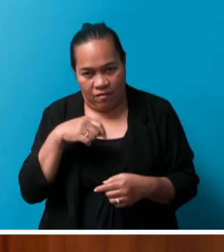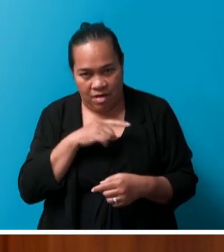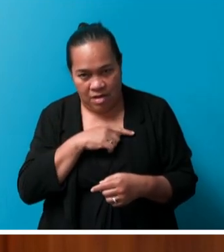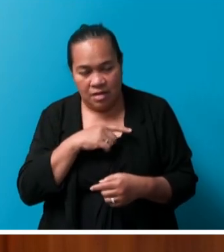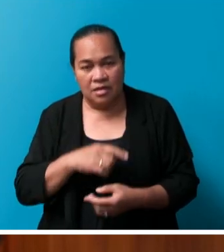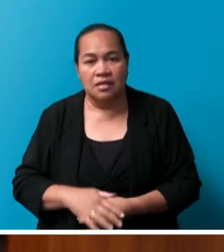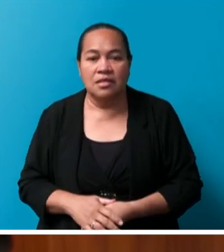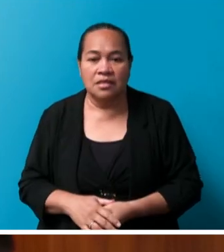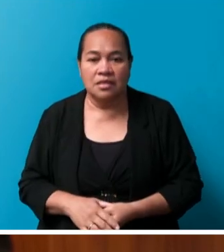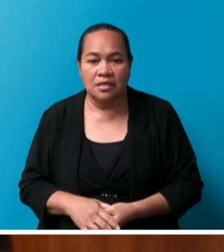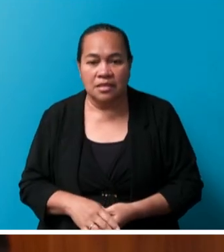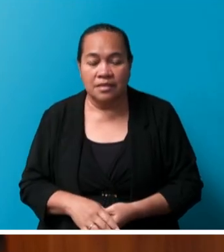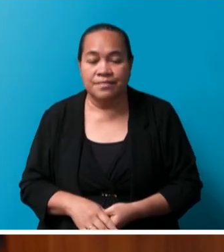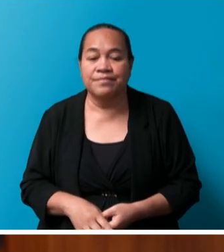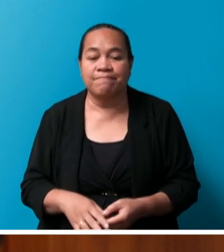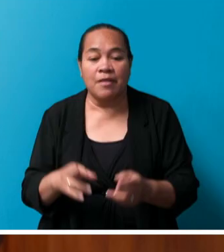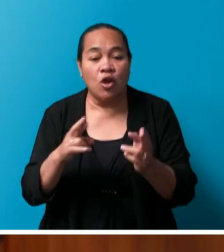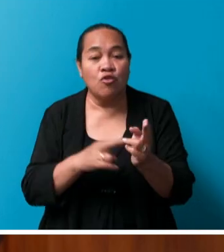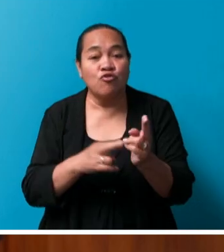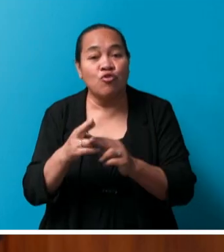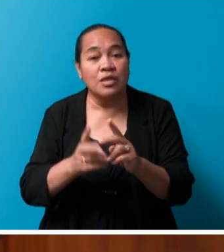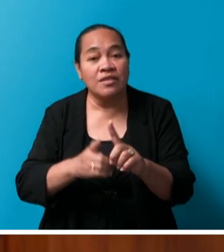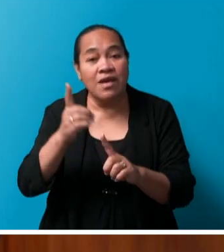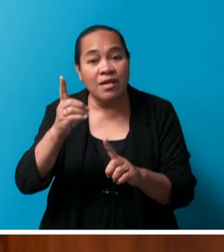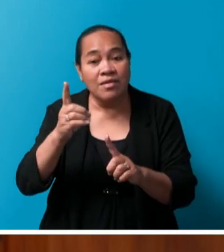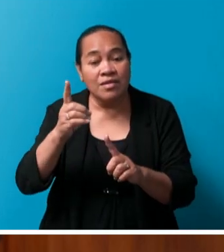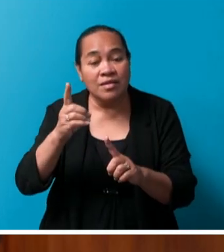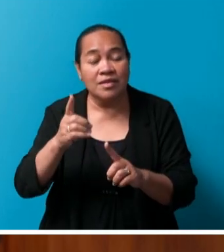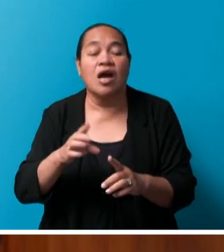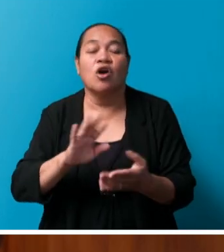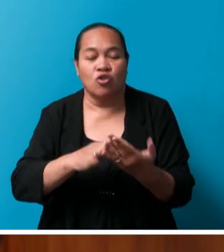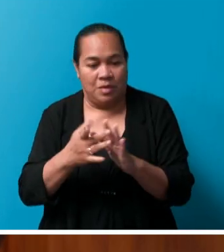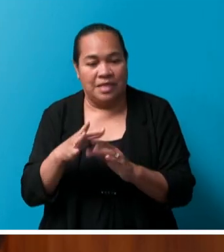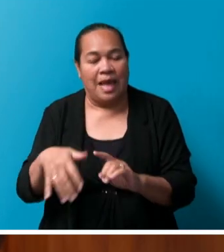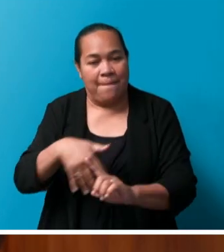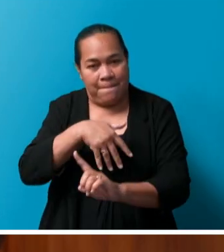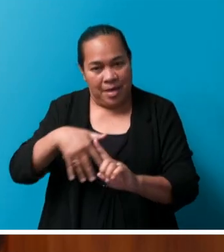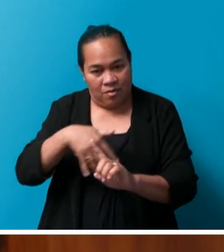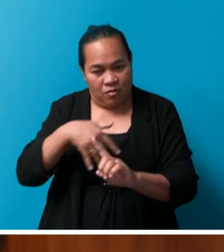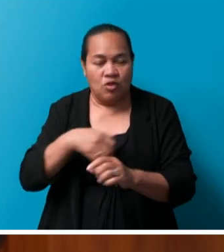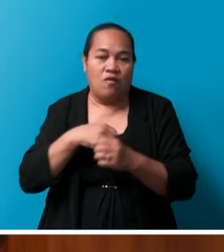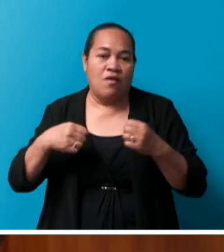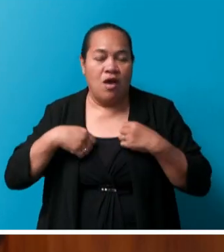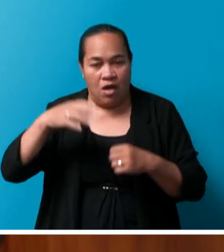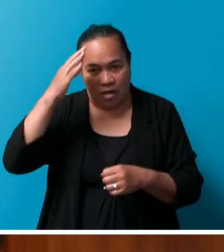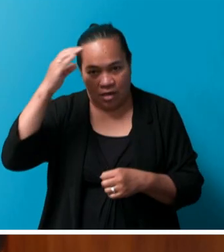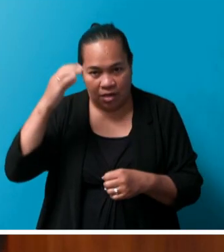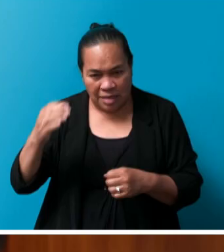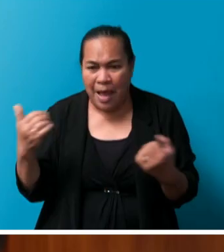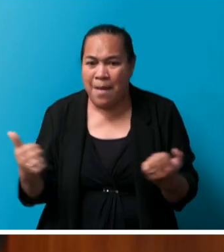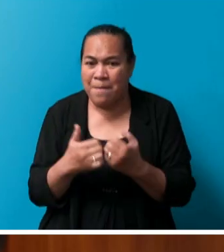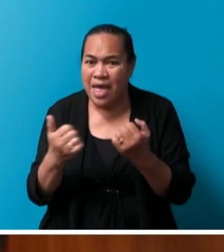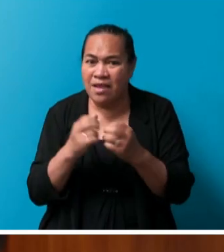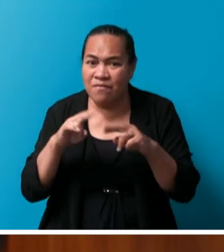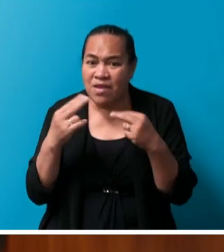government. Rural development is for all the people. Rural communities are the backbone of our nation. Many families in